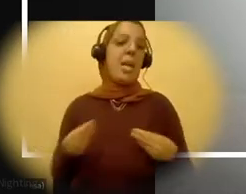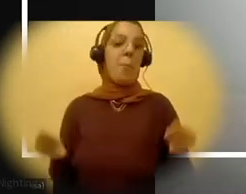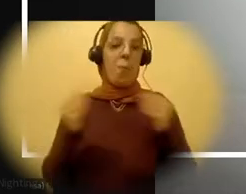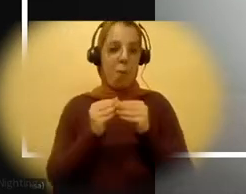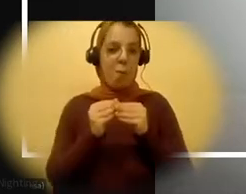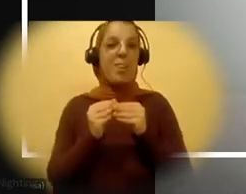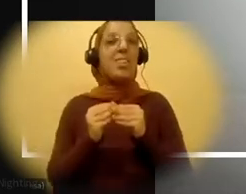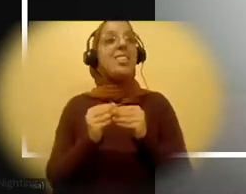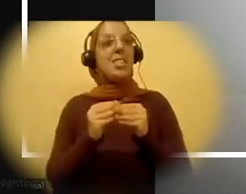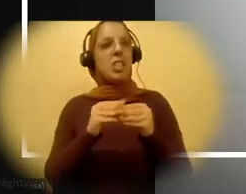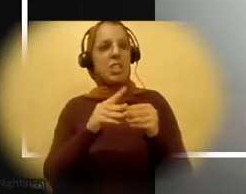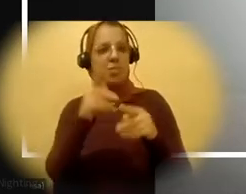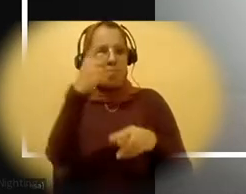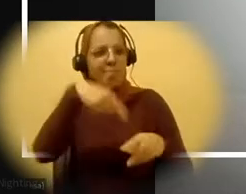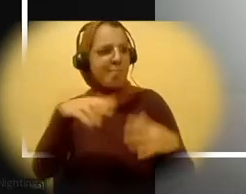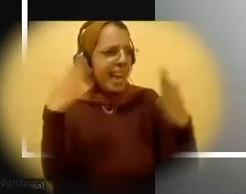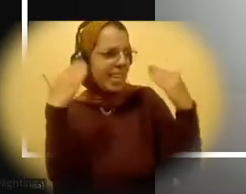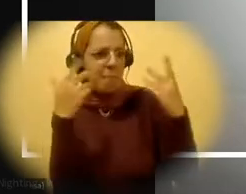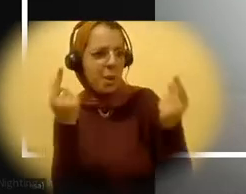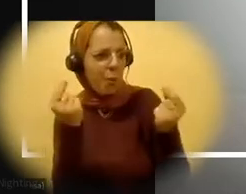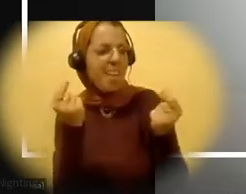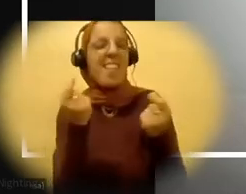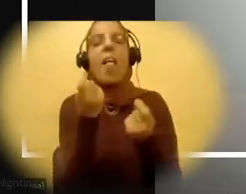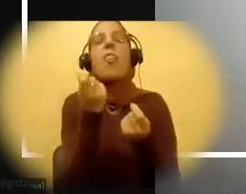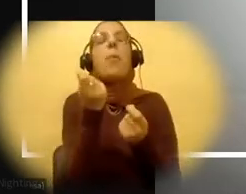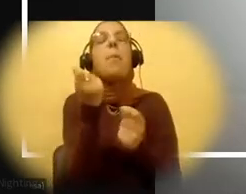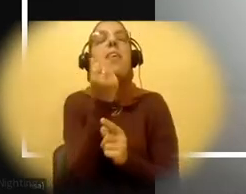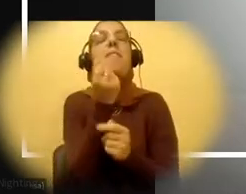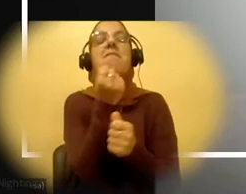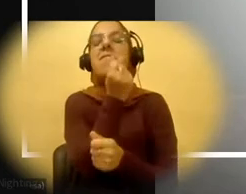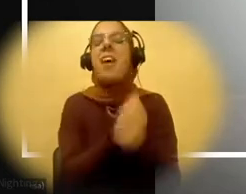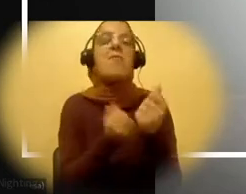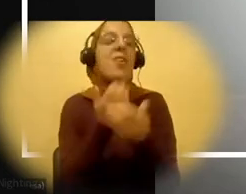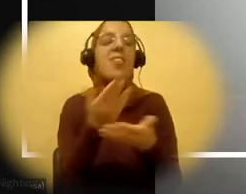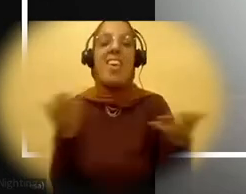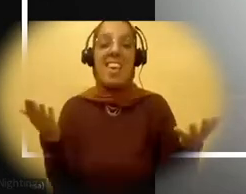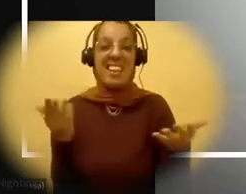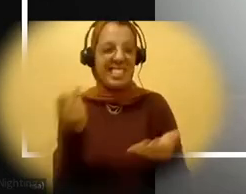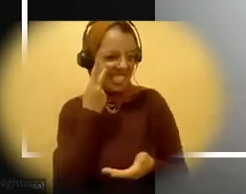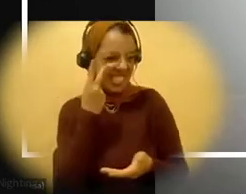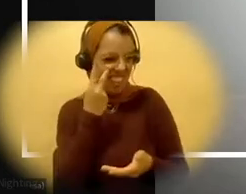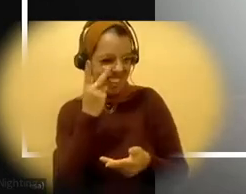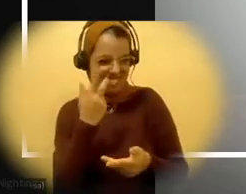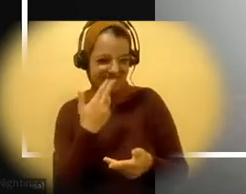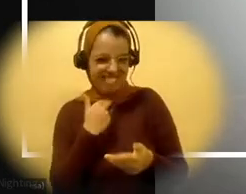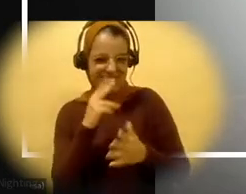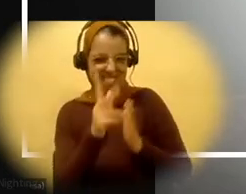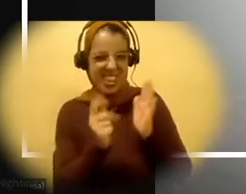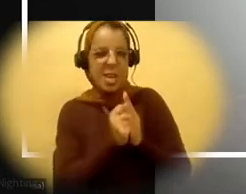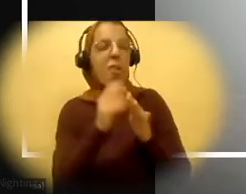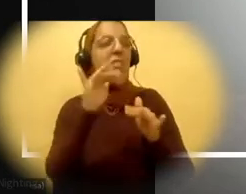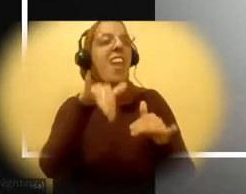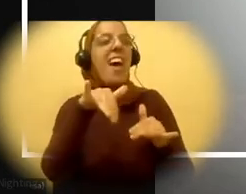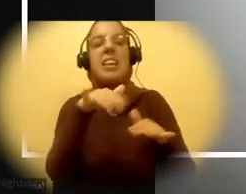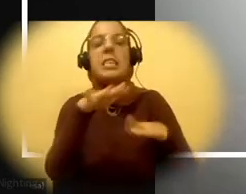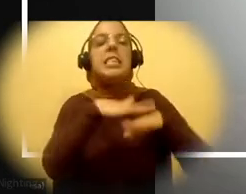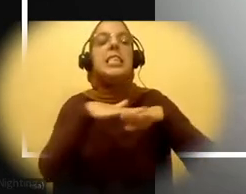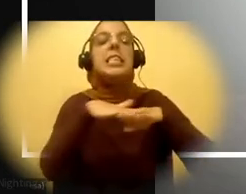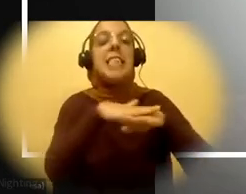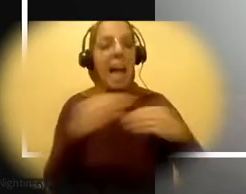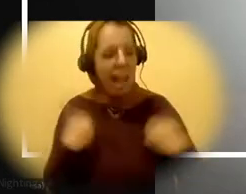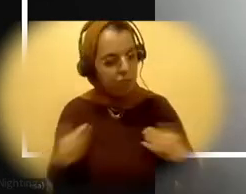bit of everything. As you saw in the sneak peek, that's only a small portion. That's just the tip of the iceberg, guys.